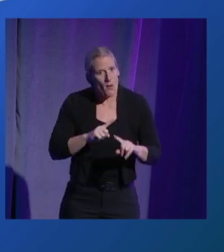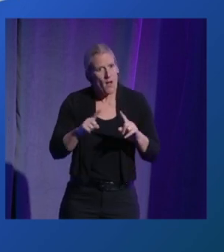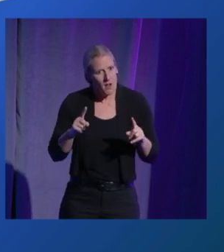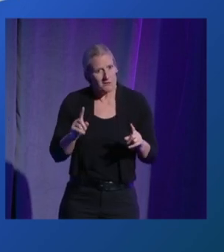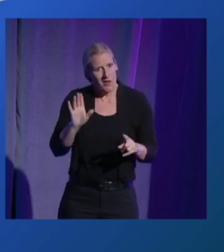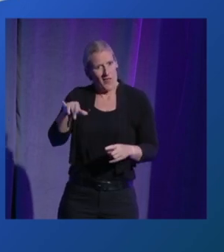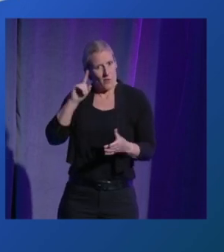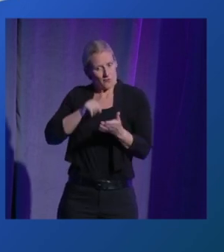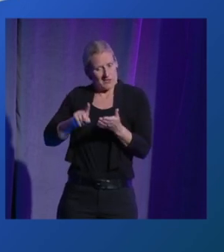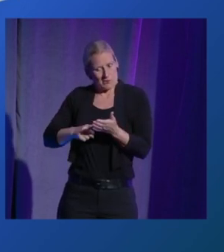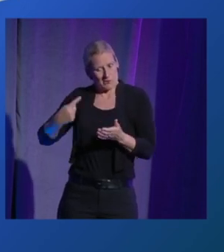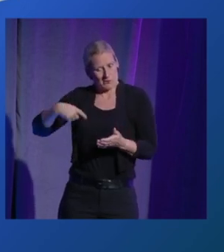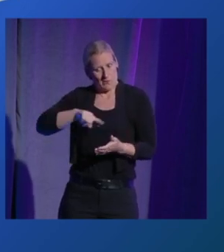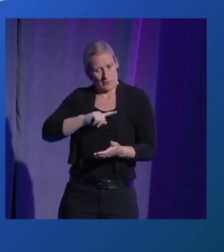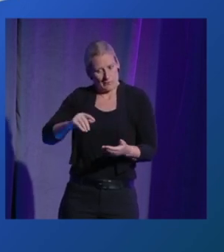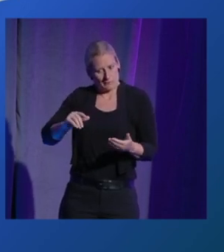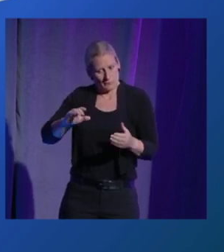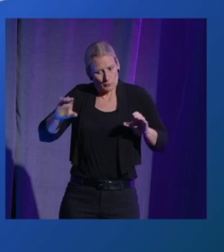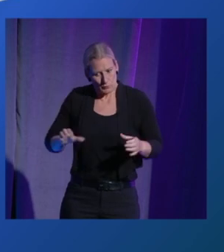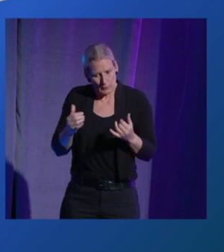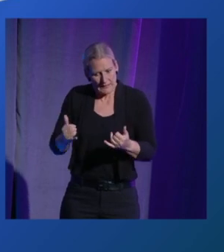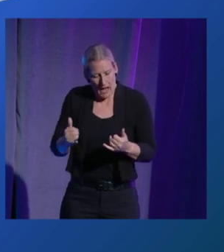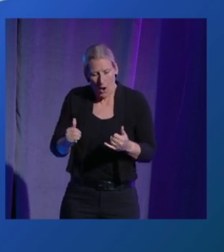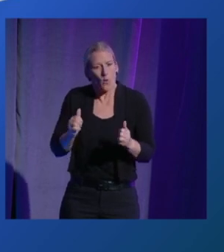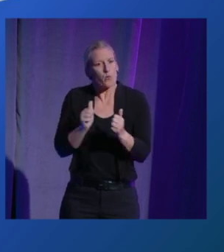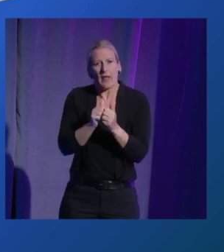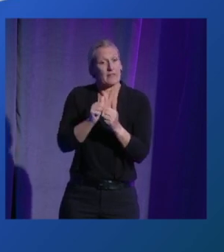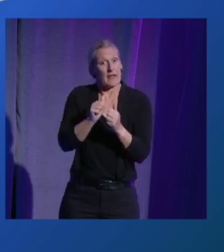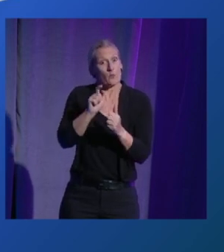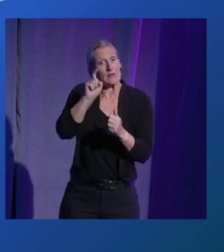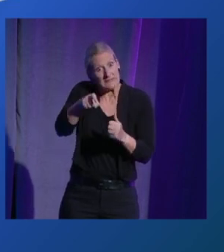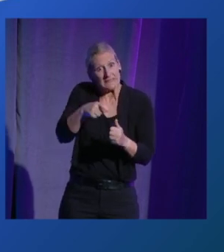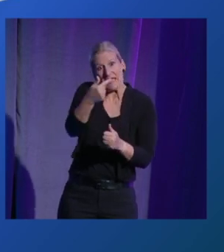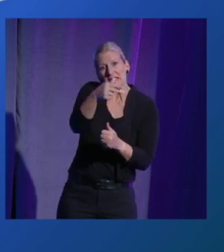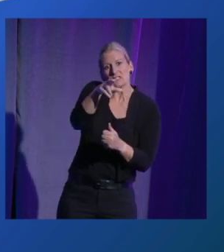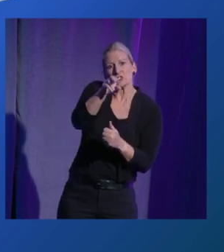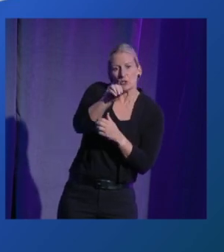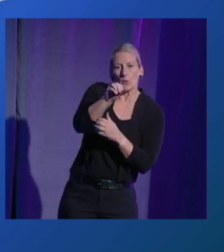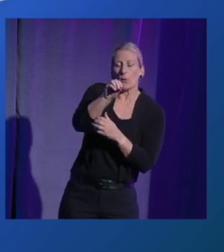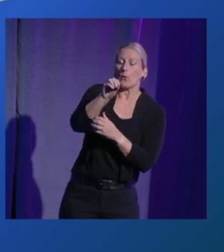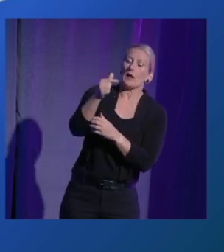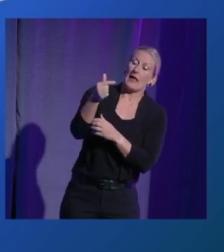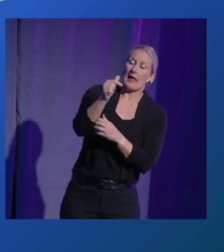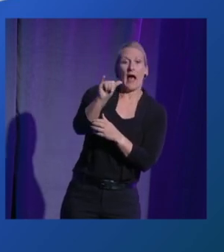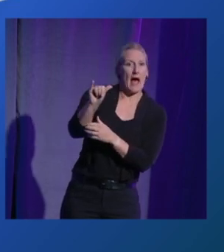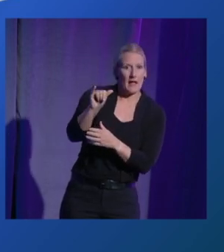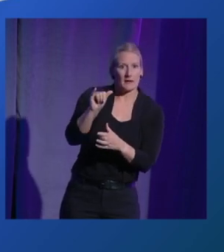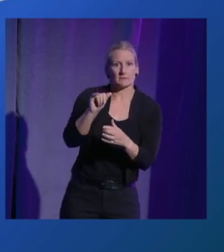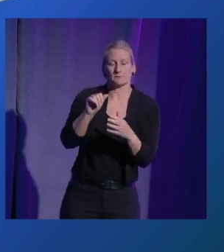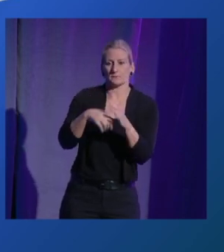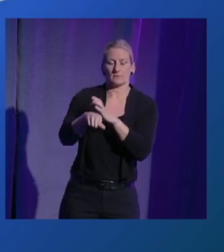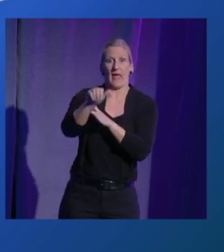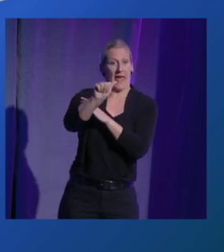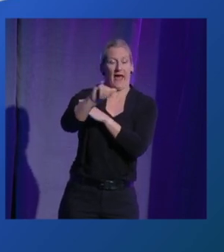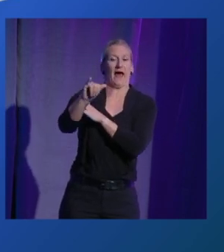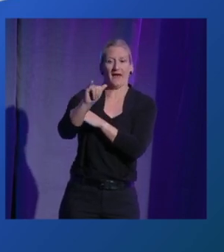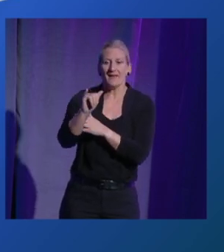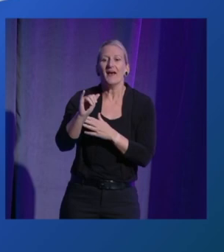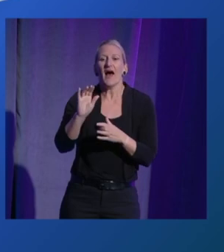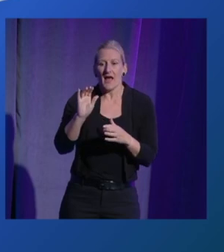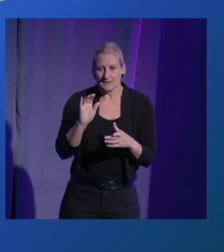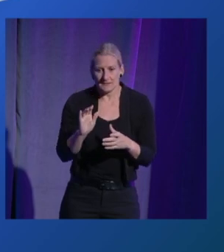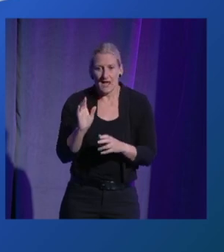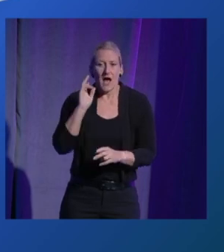going we are using satellite imagery go AI uh novel sensing Technologies to predict